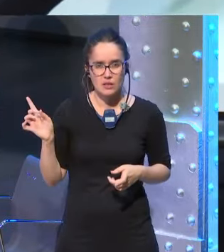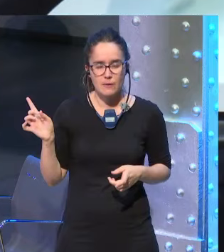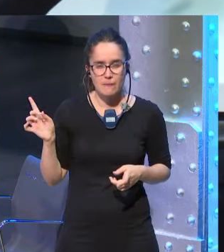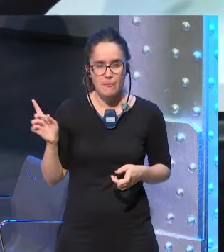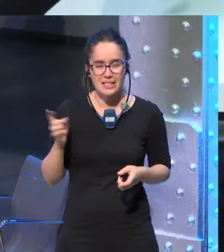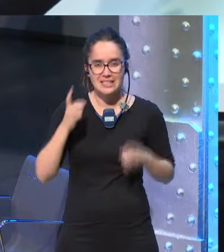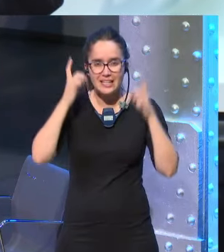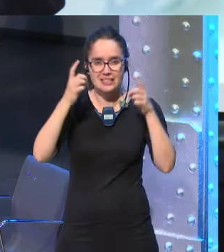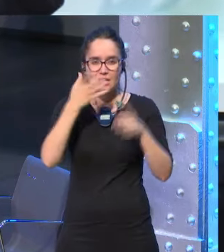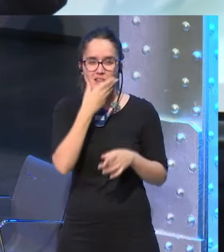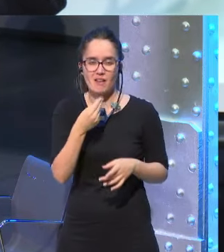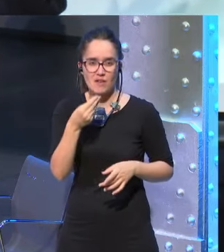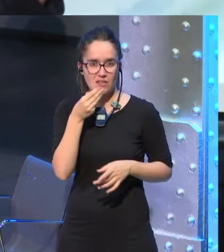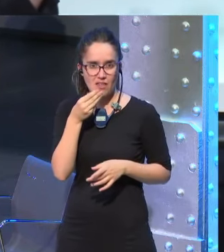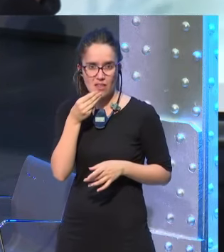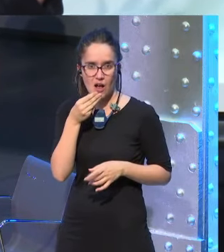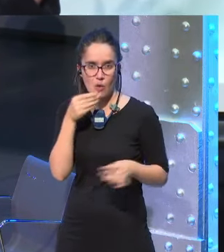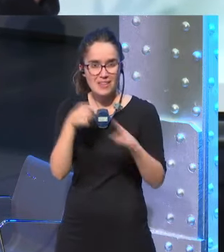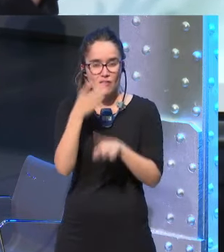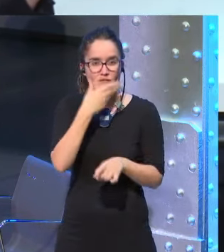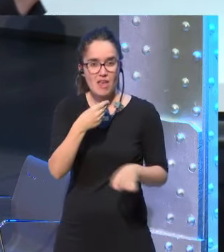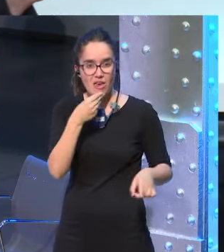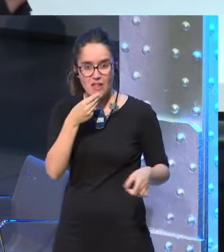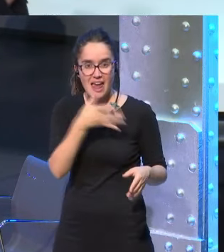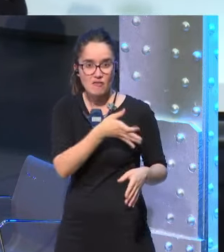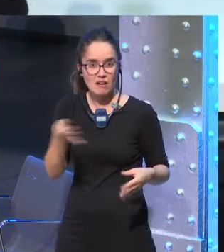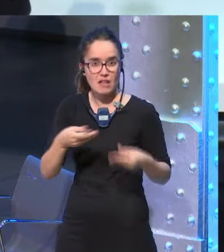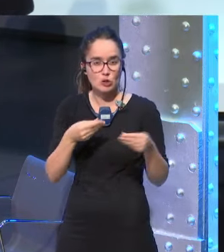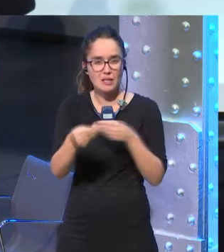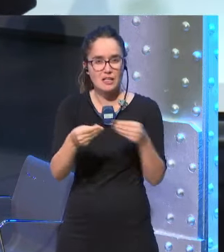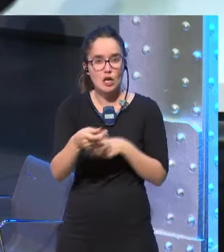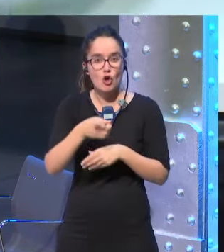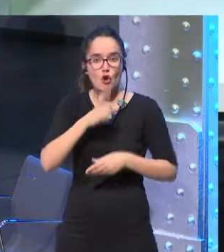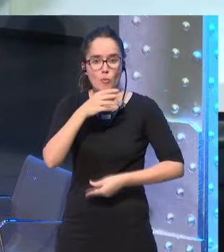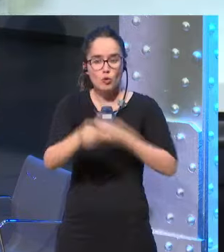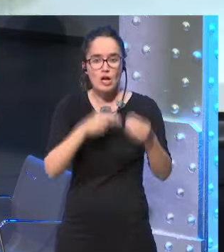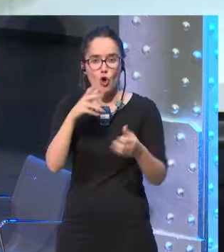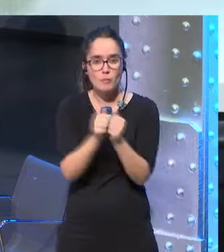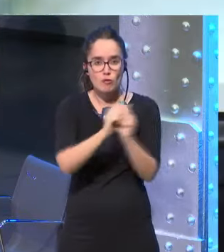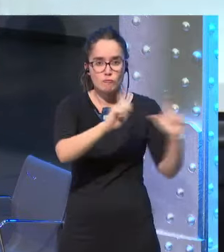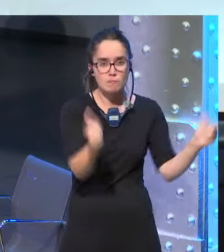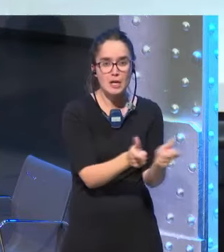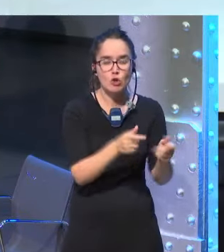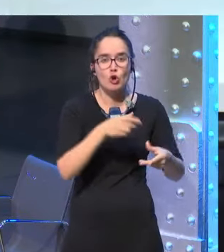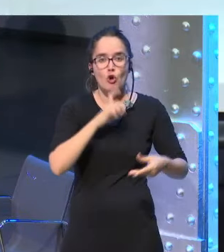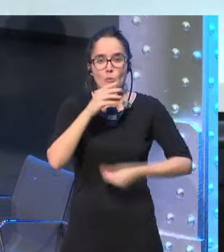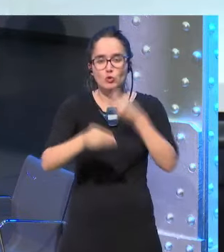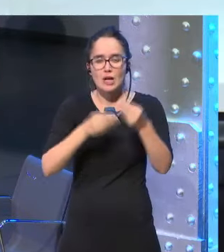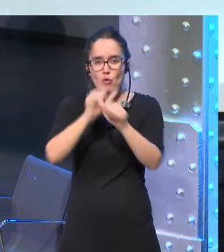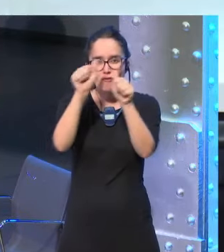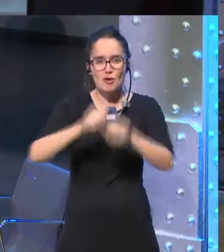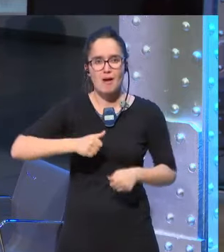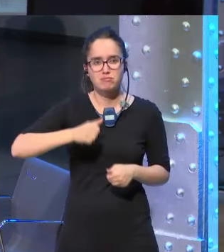material efficiency. How can we use less concrete? How can we use it wisely? How can we become very